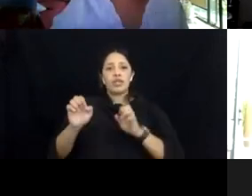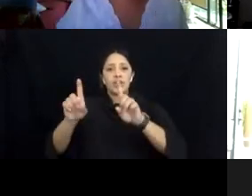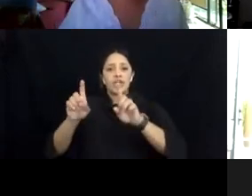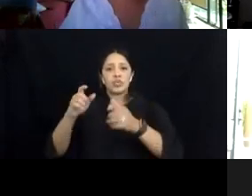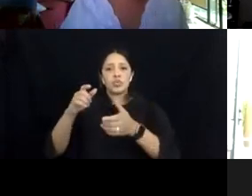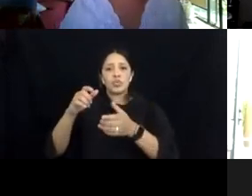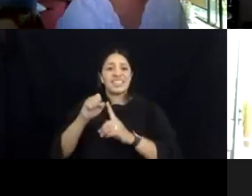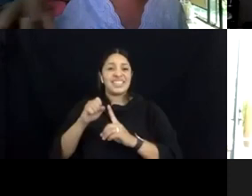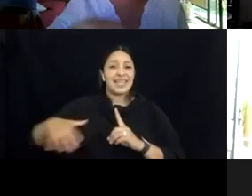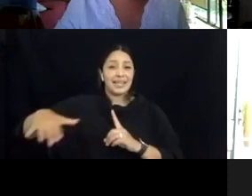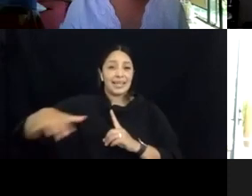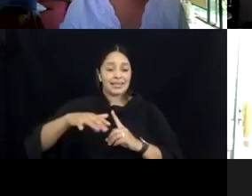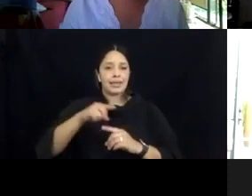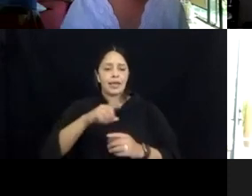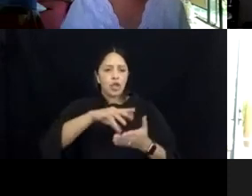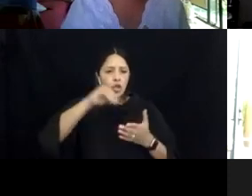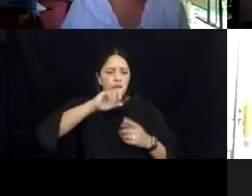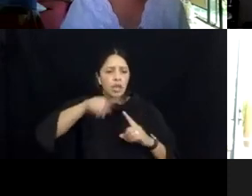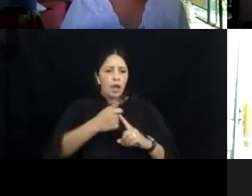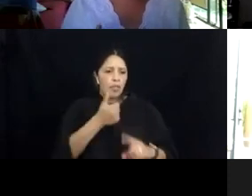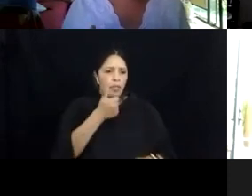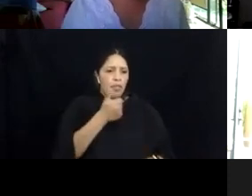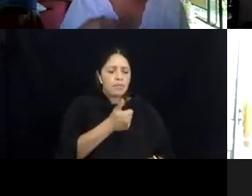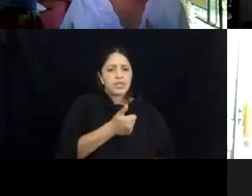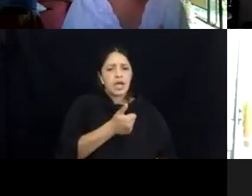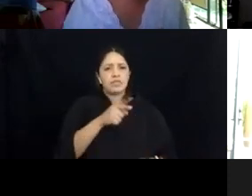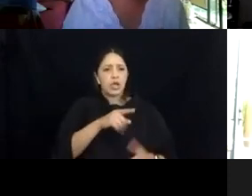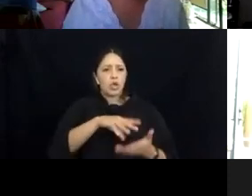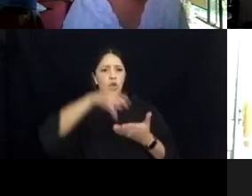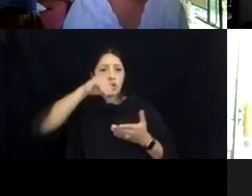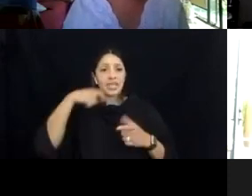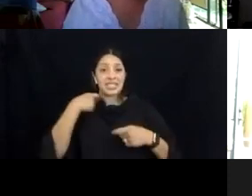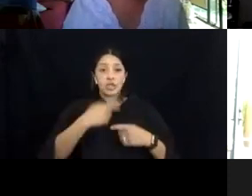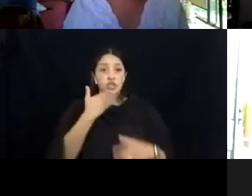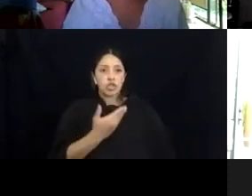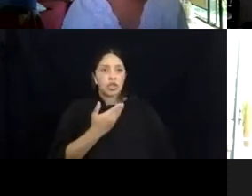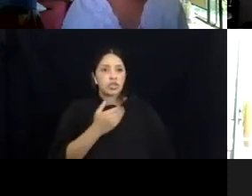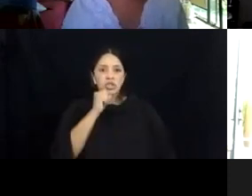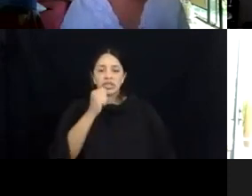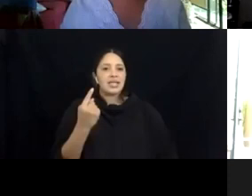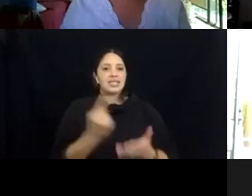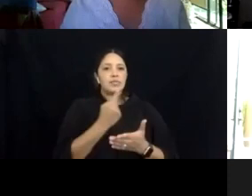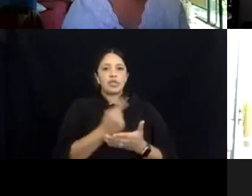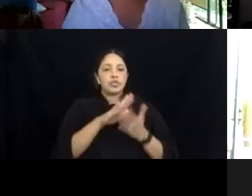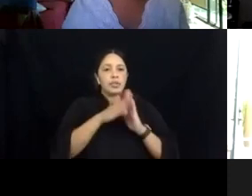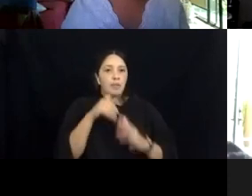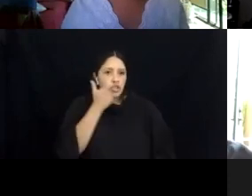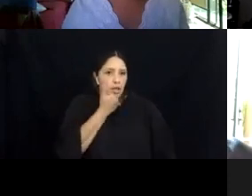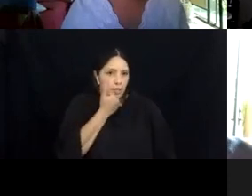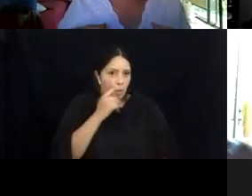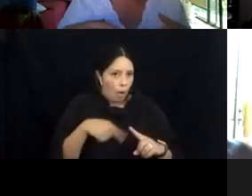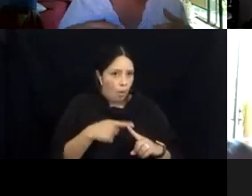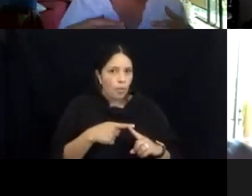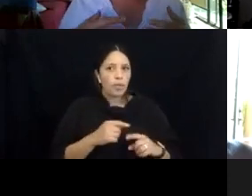learning about themselves, they're learning that Spanish is good, it's not something to be ashamed of, right? So by offering